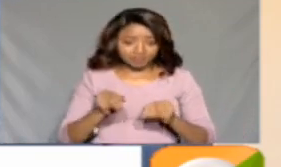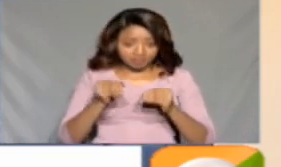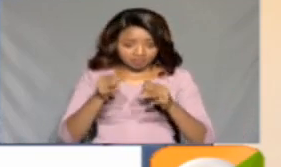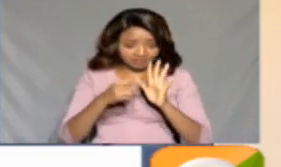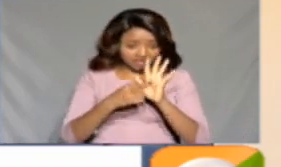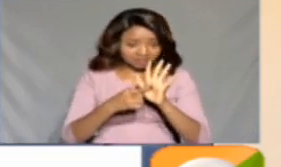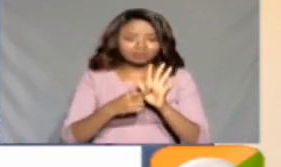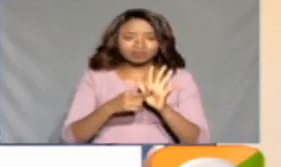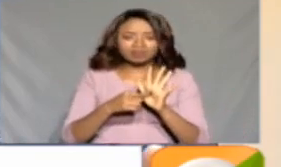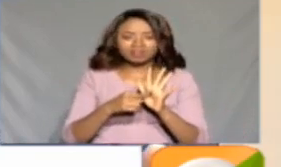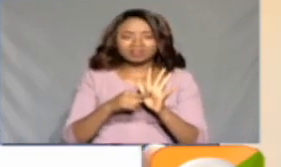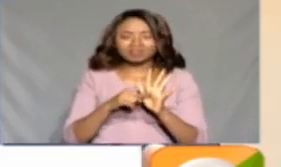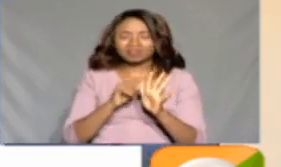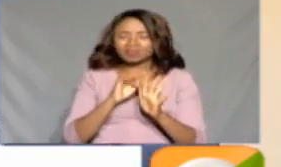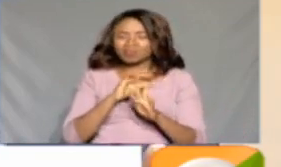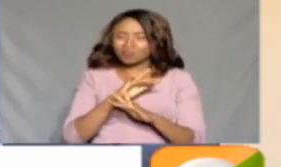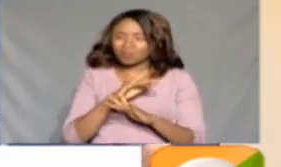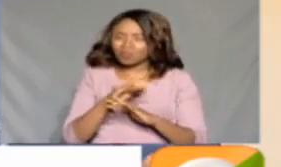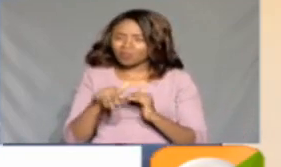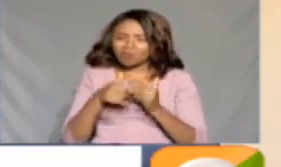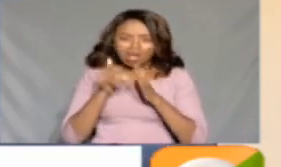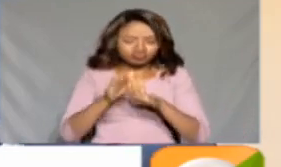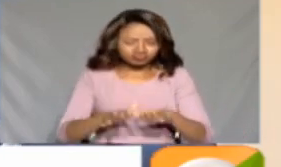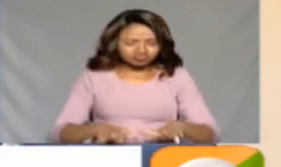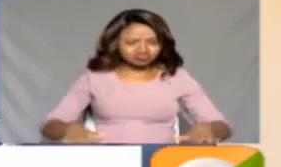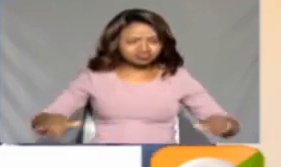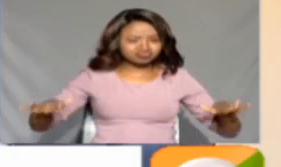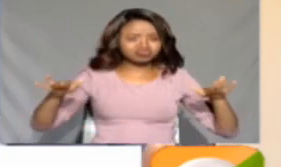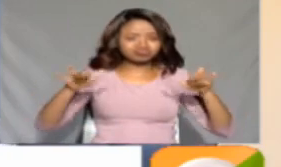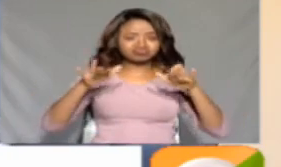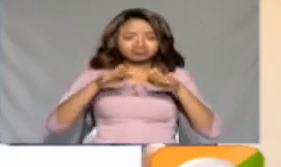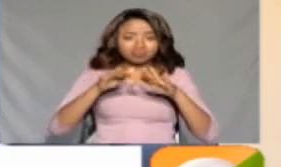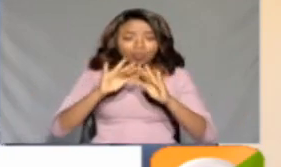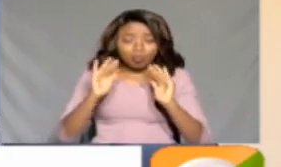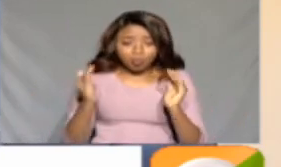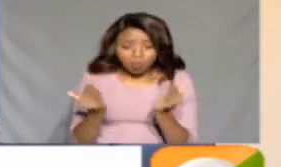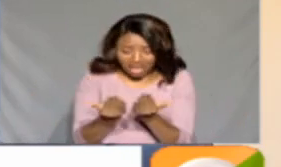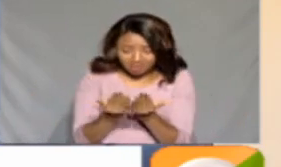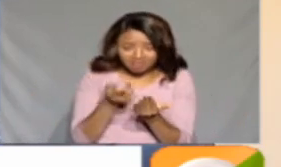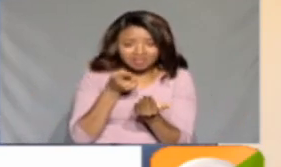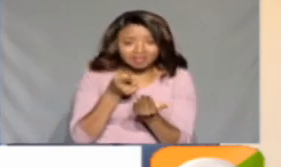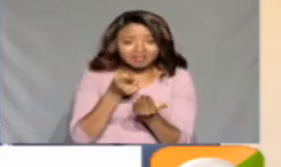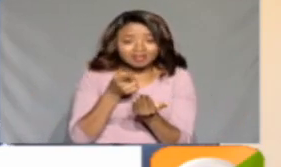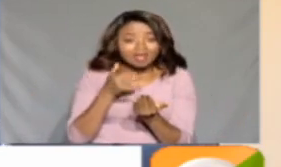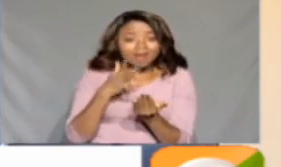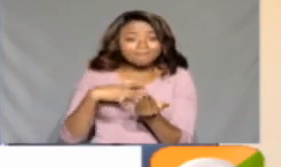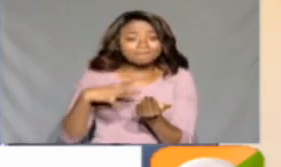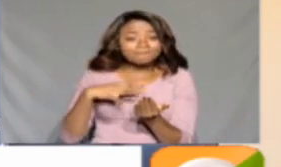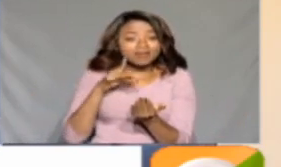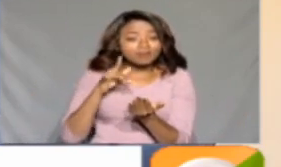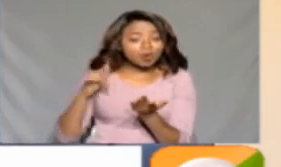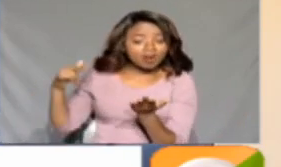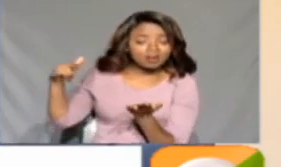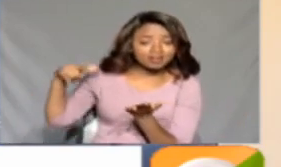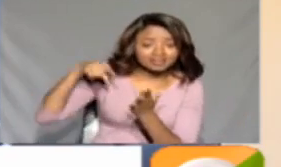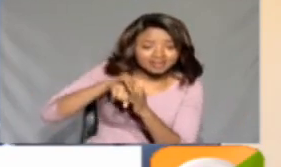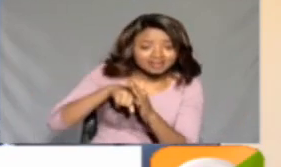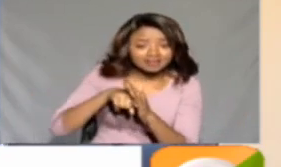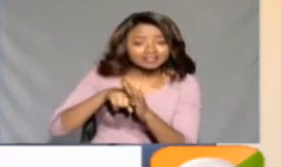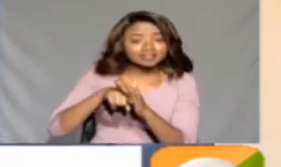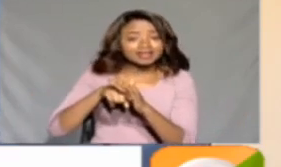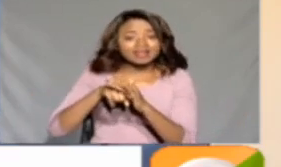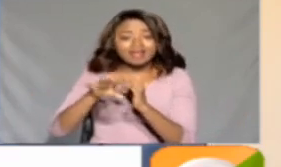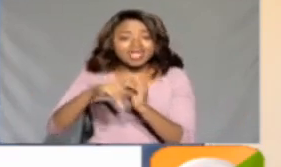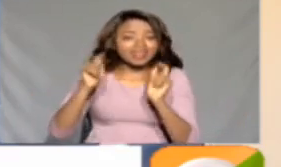world, foreign direct investment does not go to a country where there's tribal conflict, where there are riots